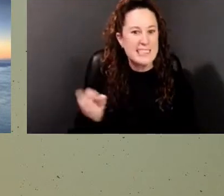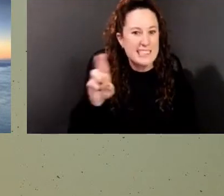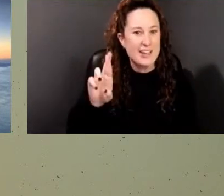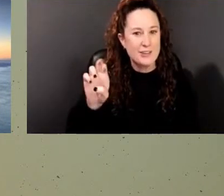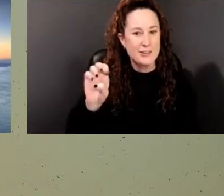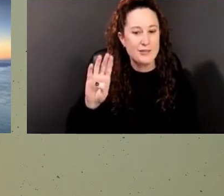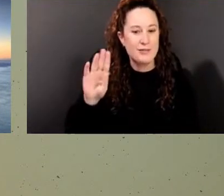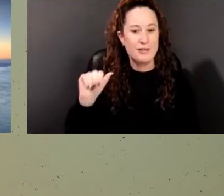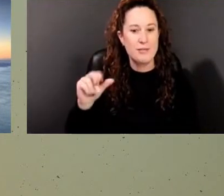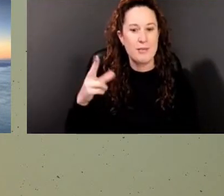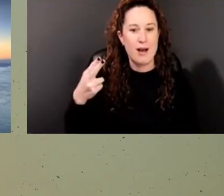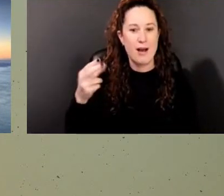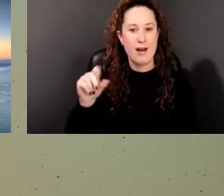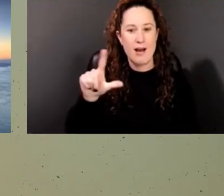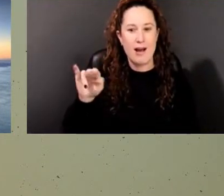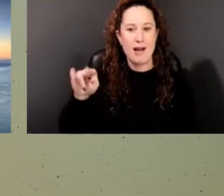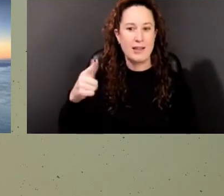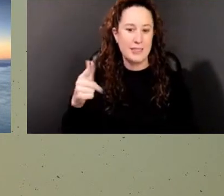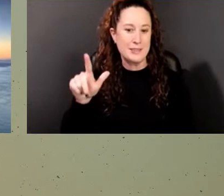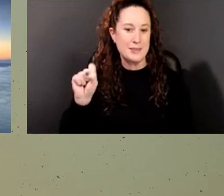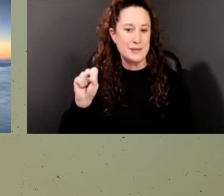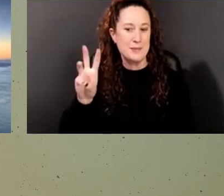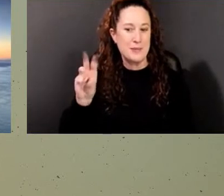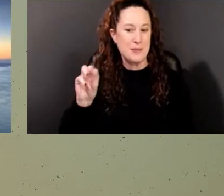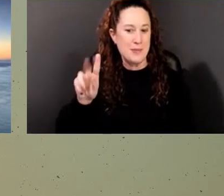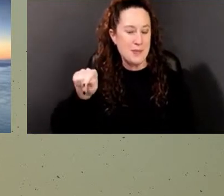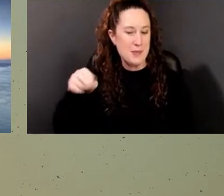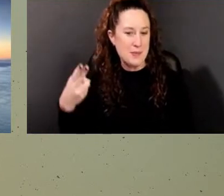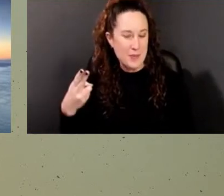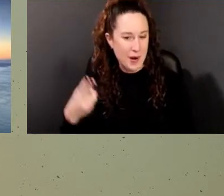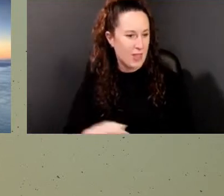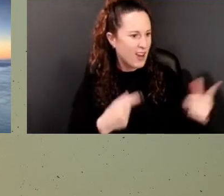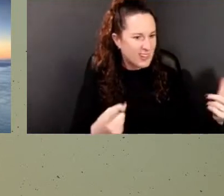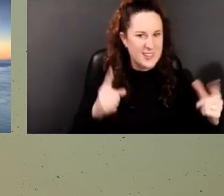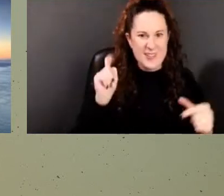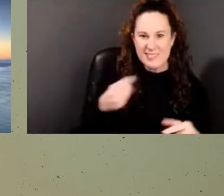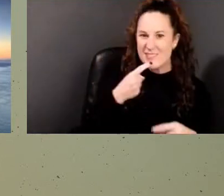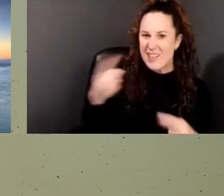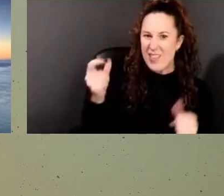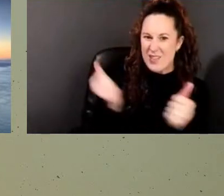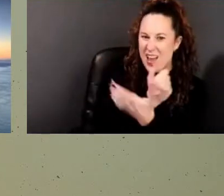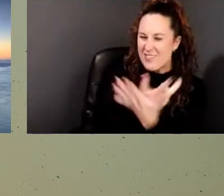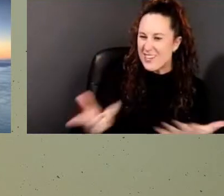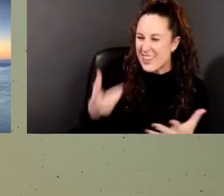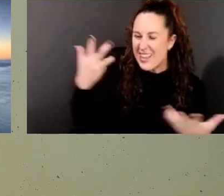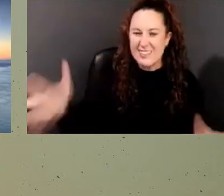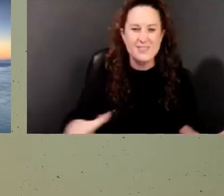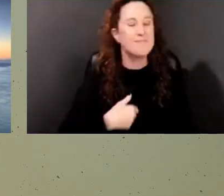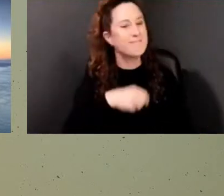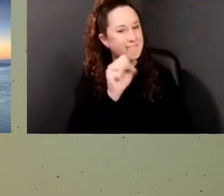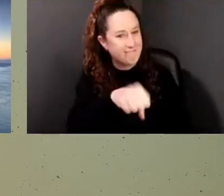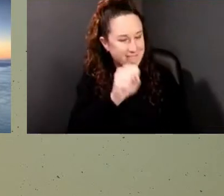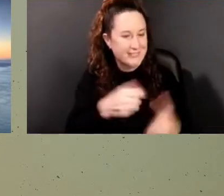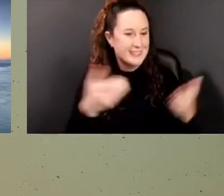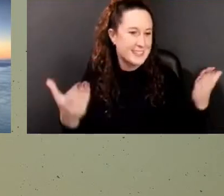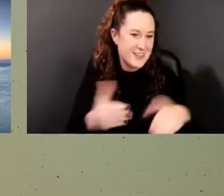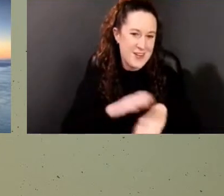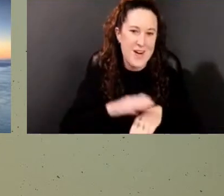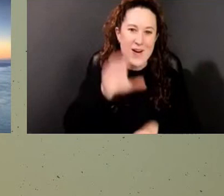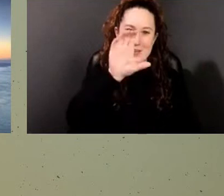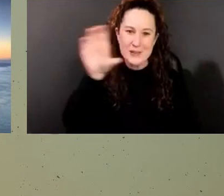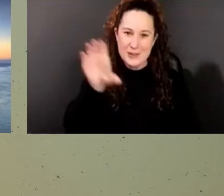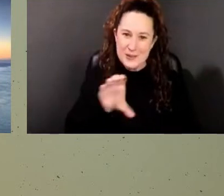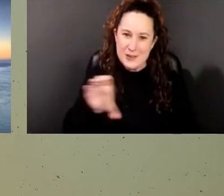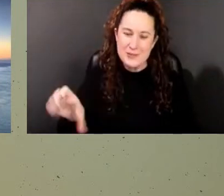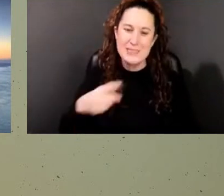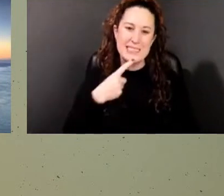that. She's with us. She's on the phone and on the Zoom, and she just commented that it's a lot